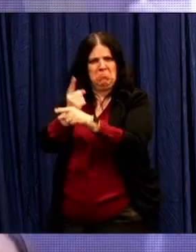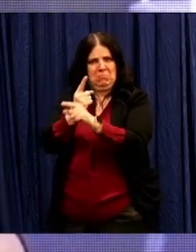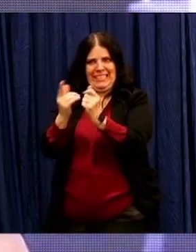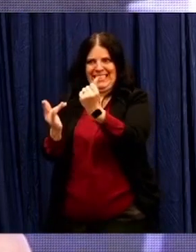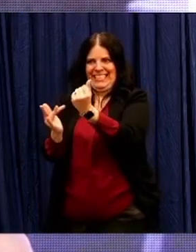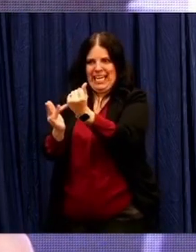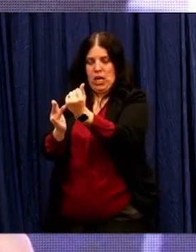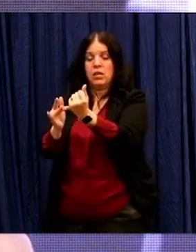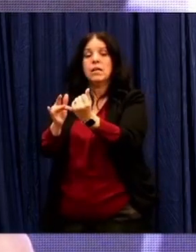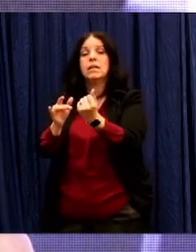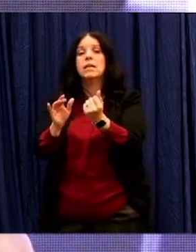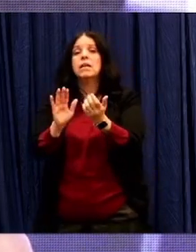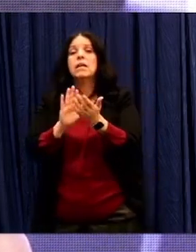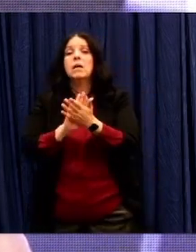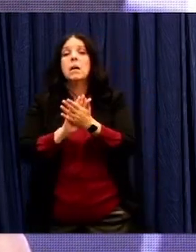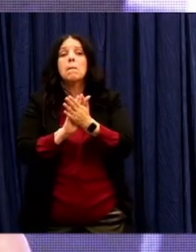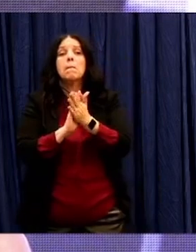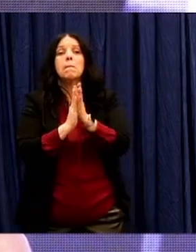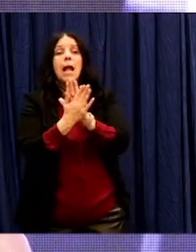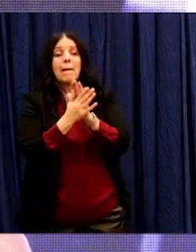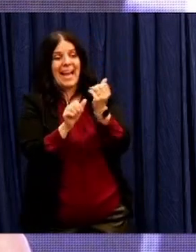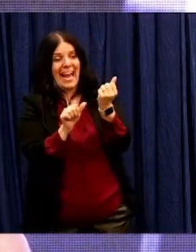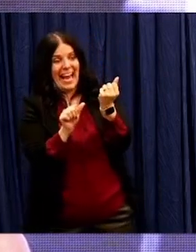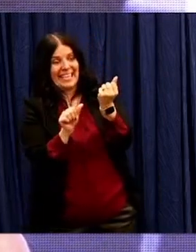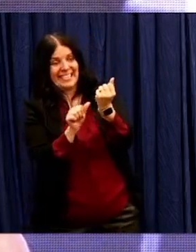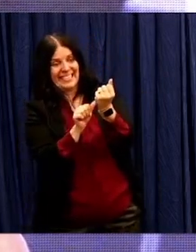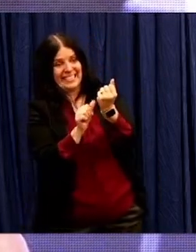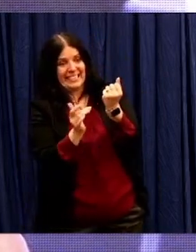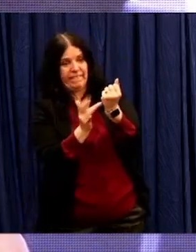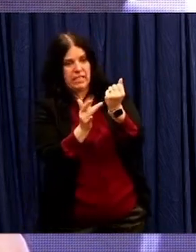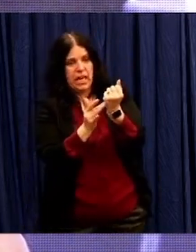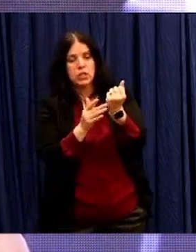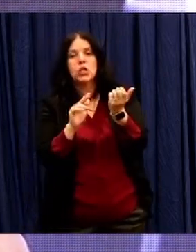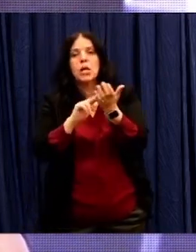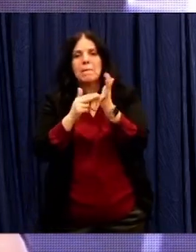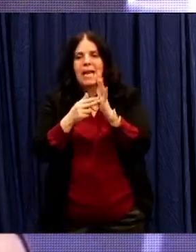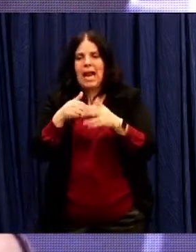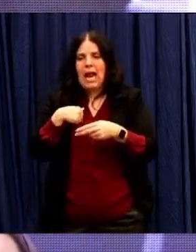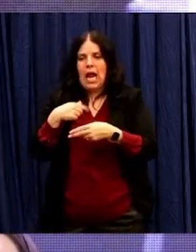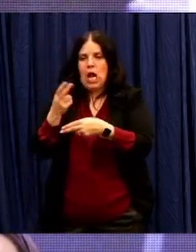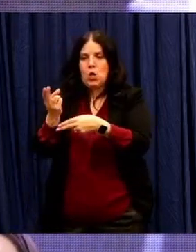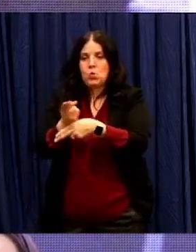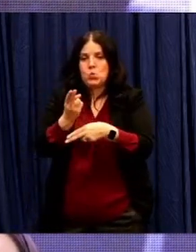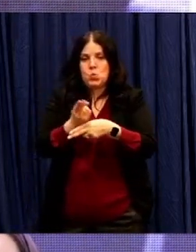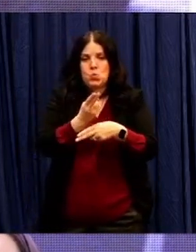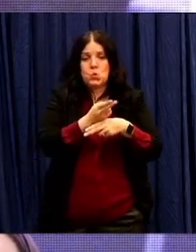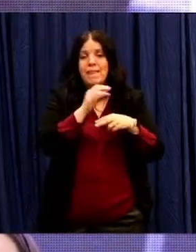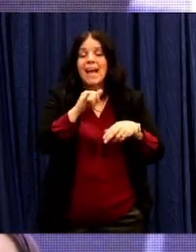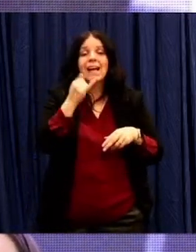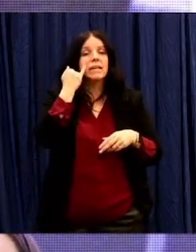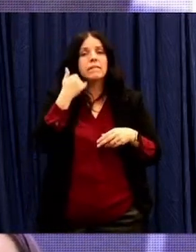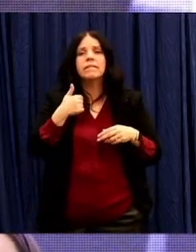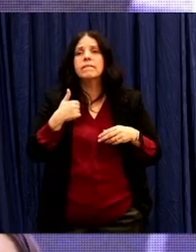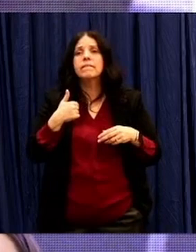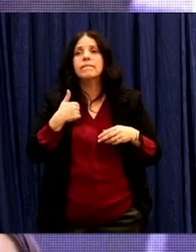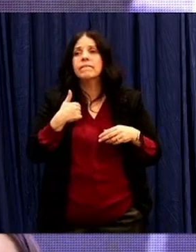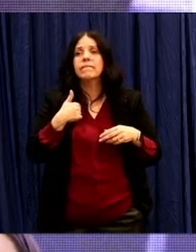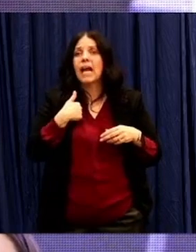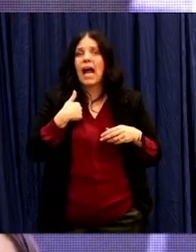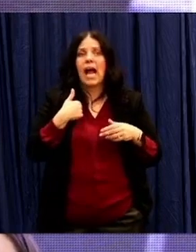is when you're using those devices to access things that you wouldn't otherwise have access